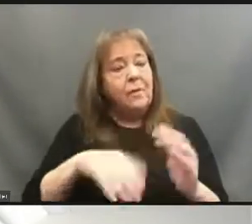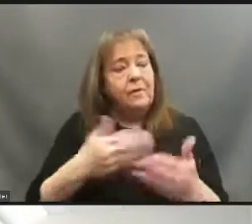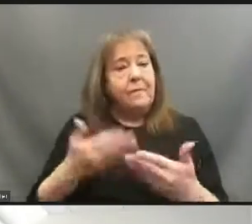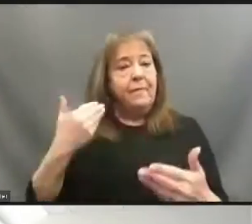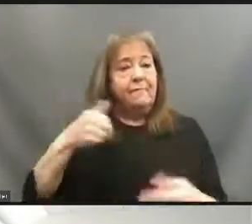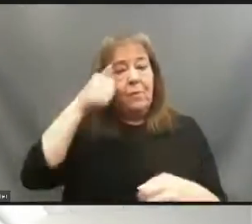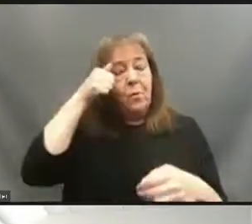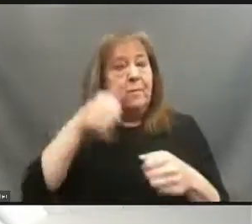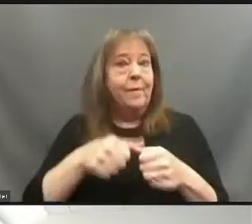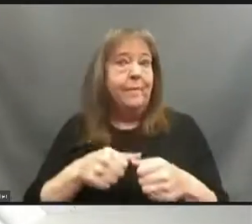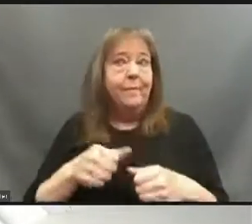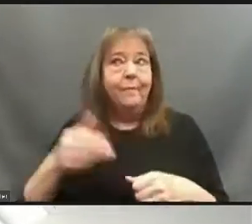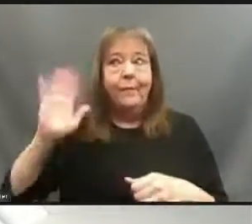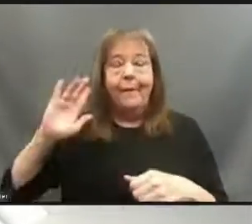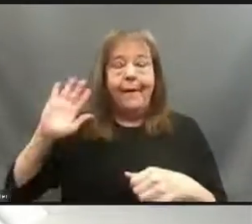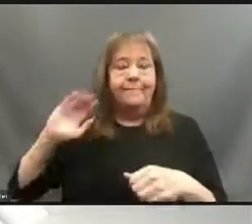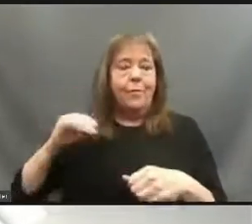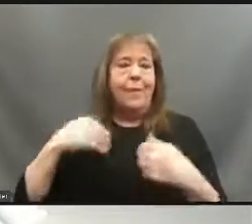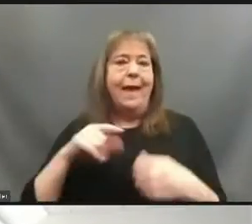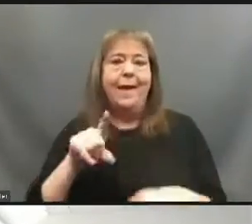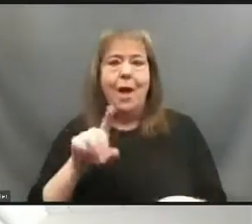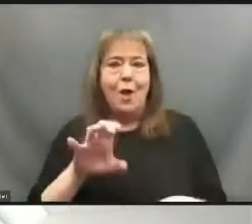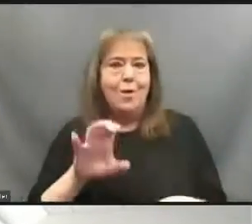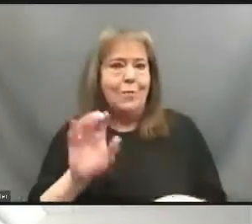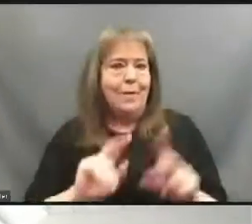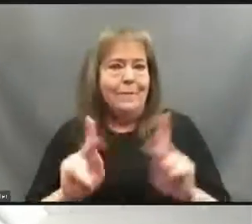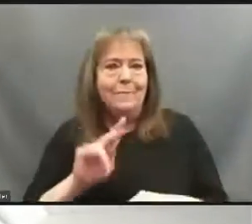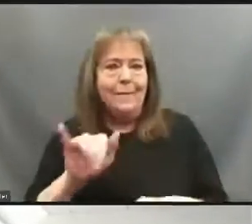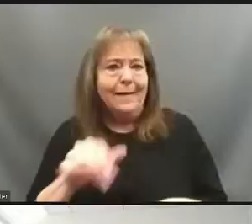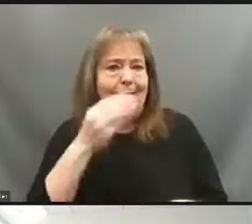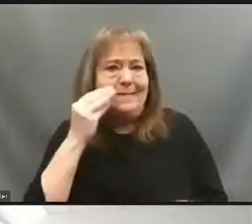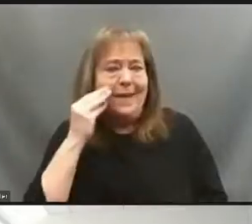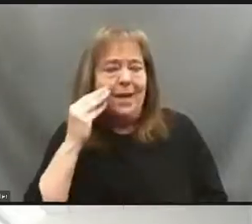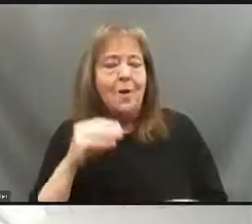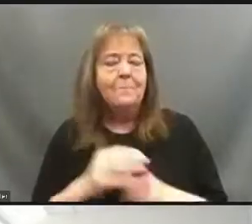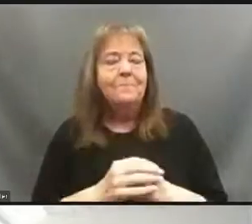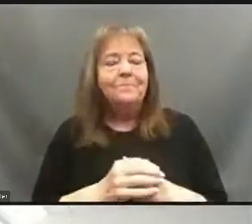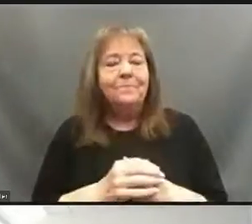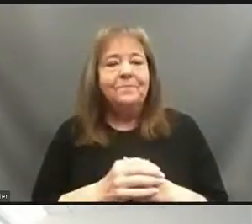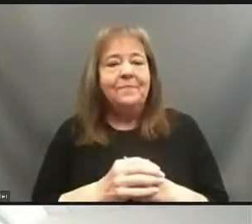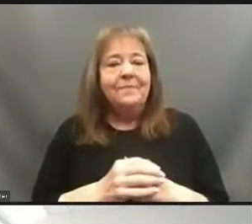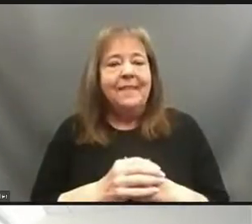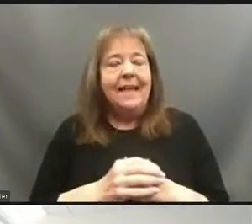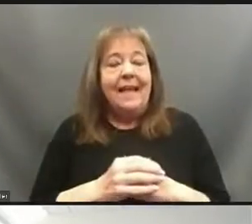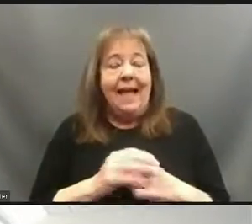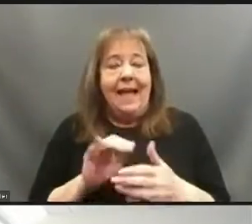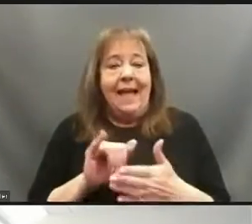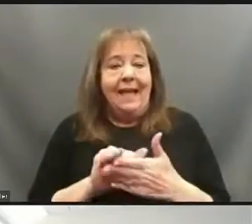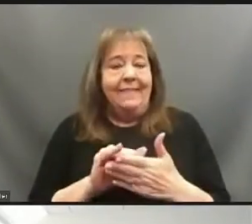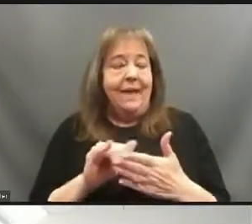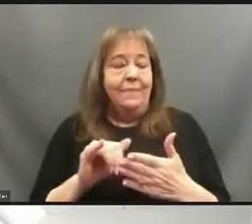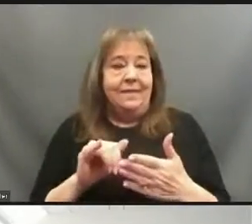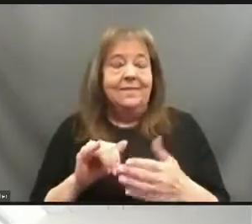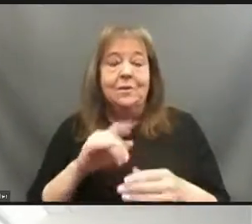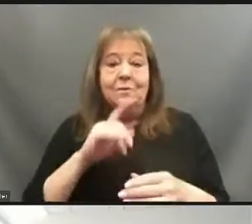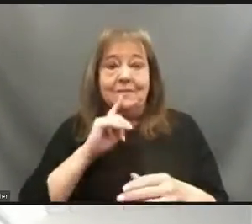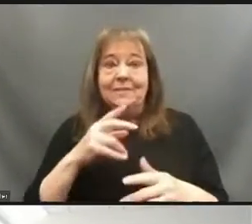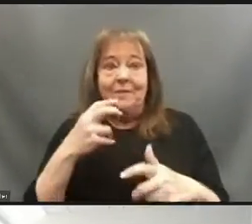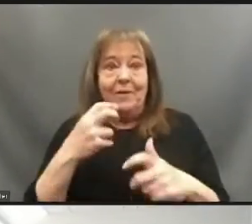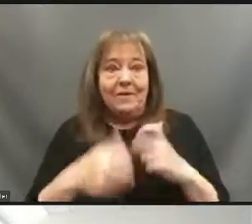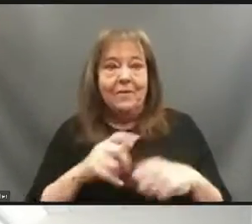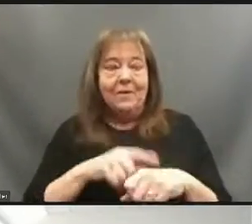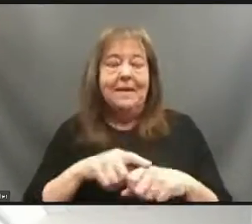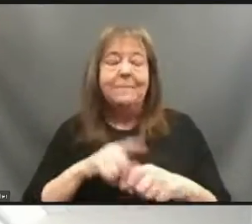time where we had 100 employees that were quarantined, which was a different day and a different time frame. So we're